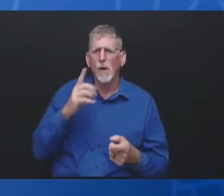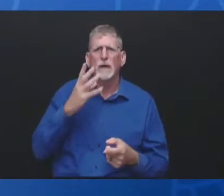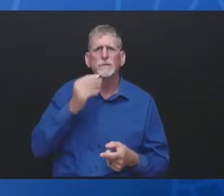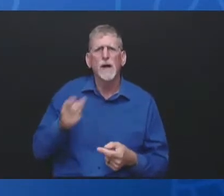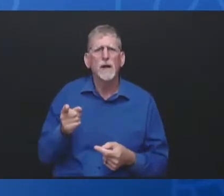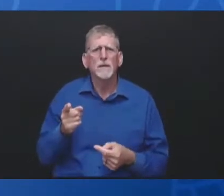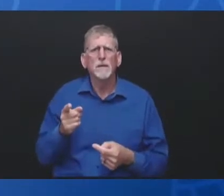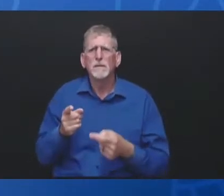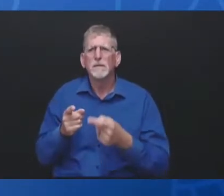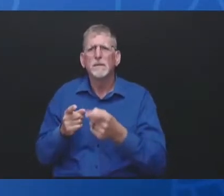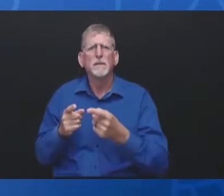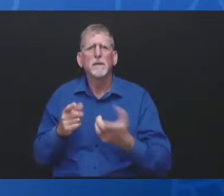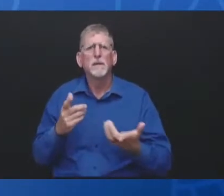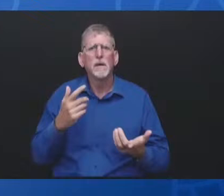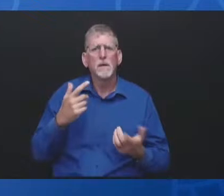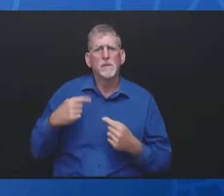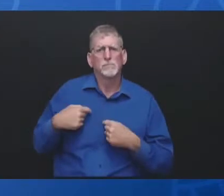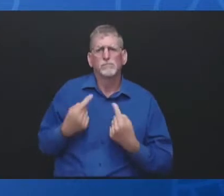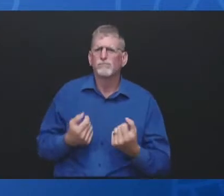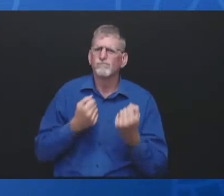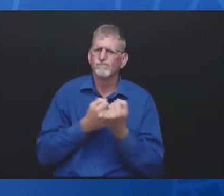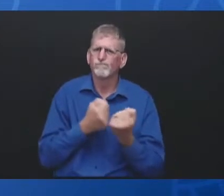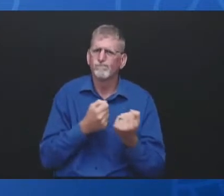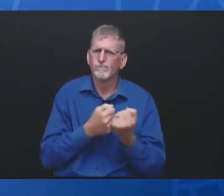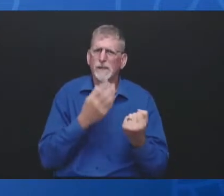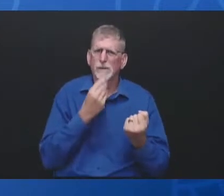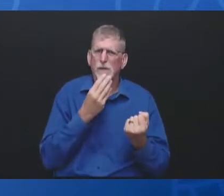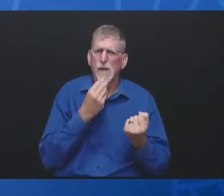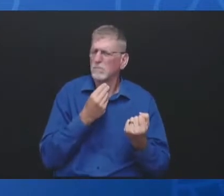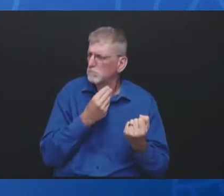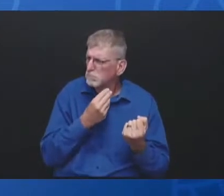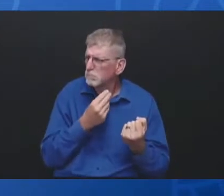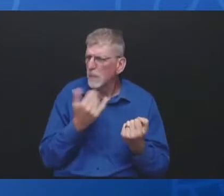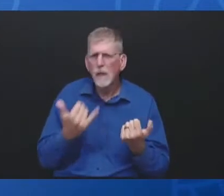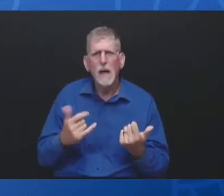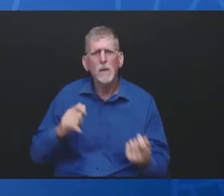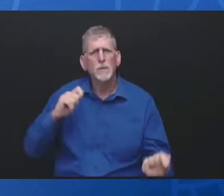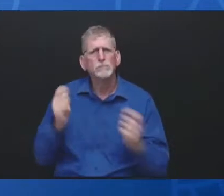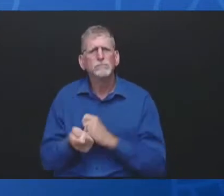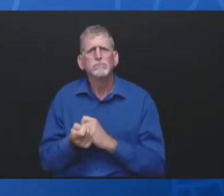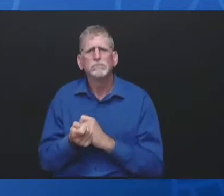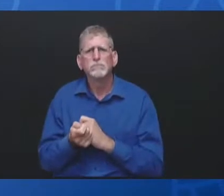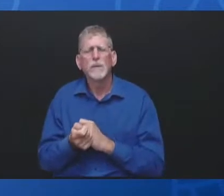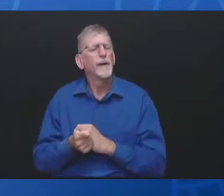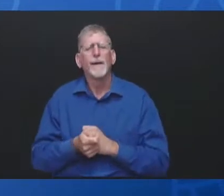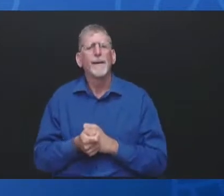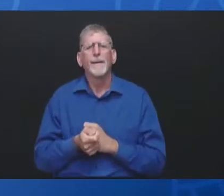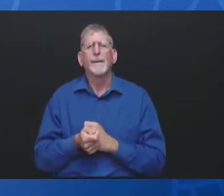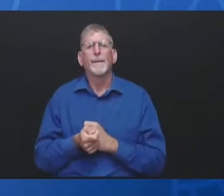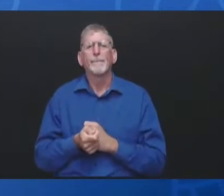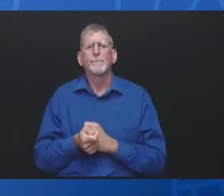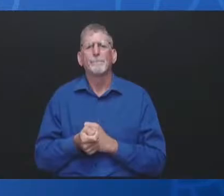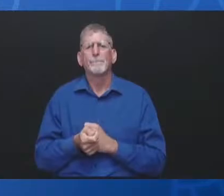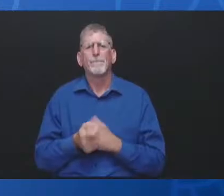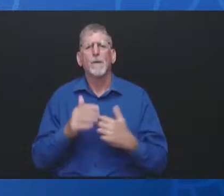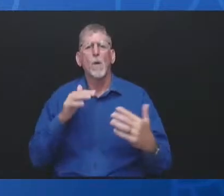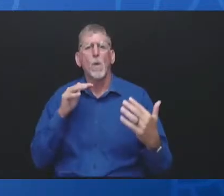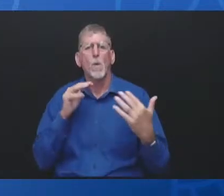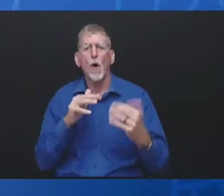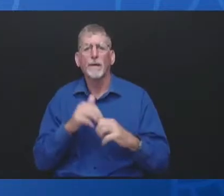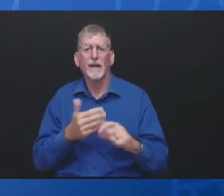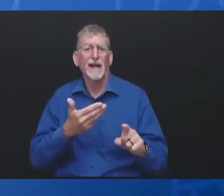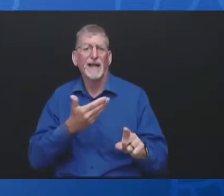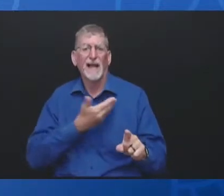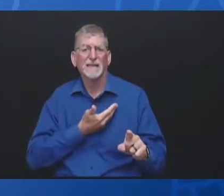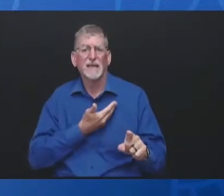Israel in this war, and now they're saying, the chancellor is saying that the war in Gaza is no longer justified by